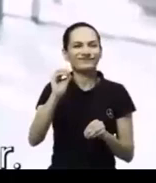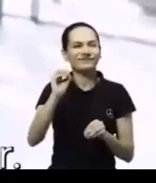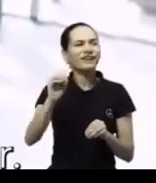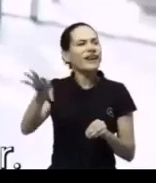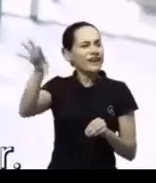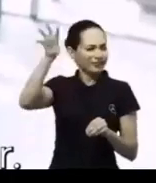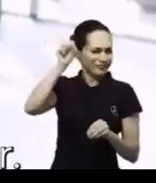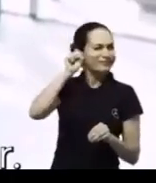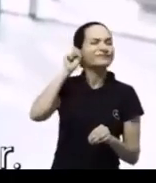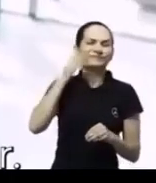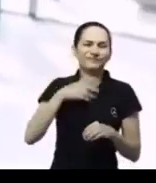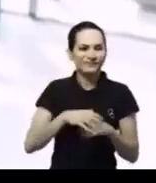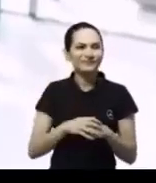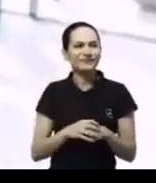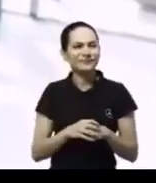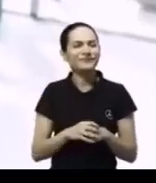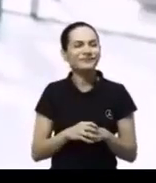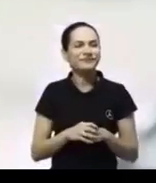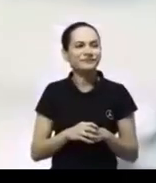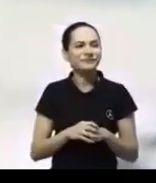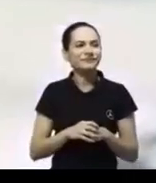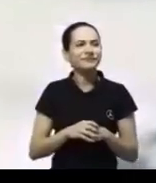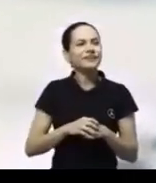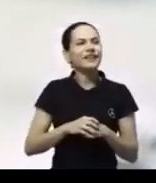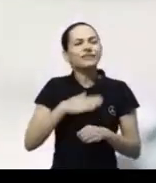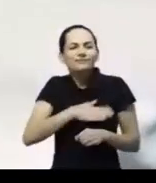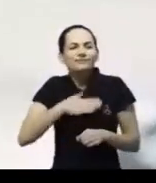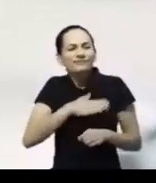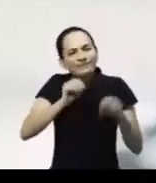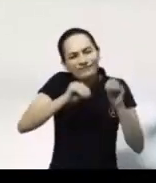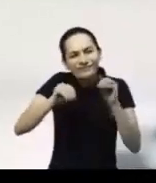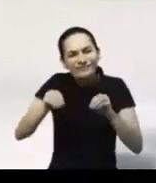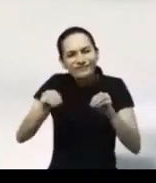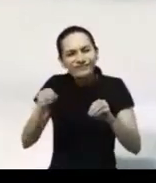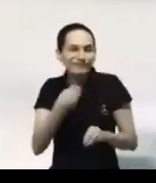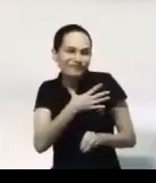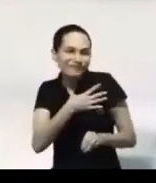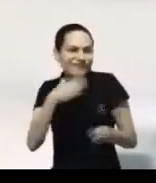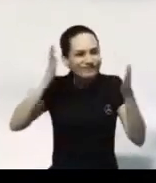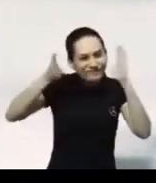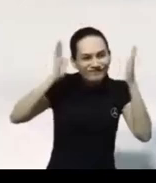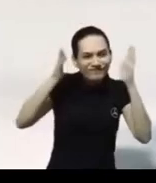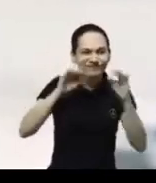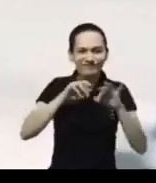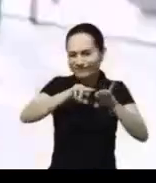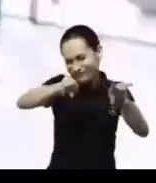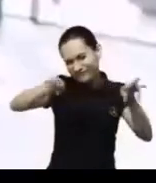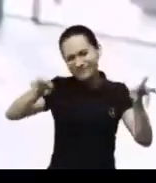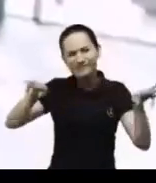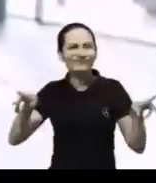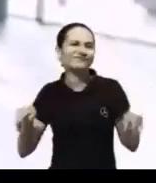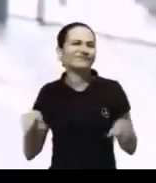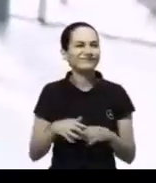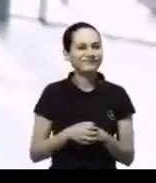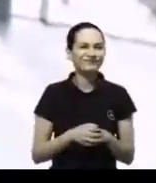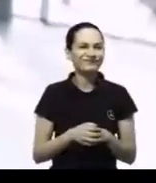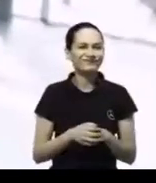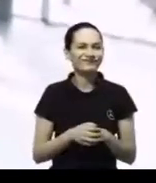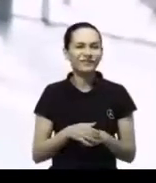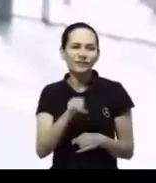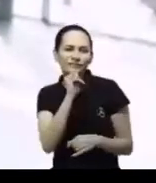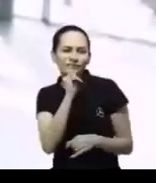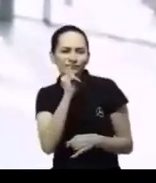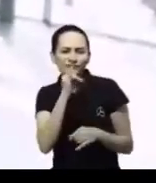assembly line that I heard so much about. I'd love to ride your new Actros, Axor, Atigo, and Accello, your